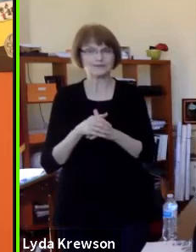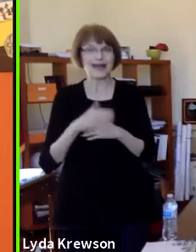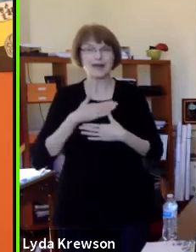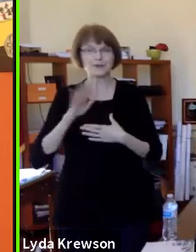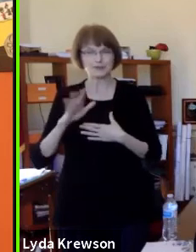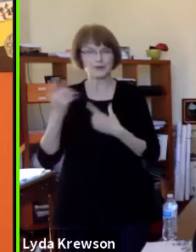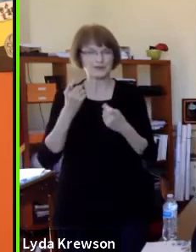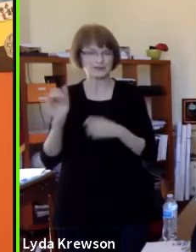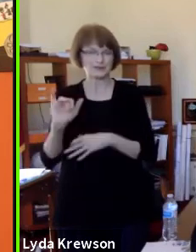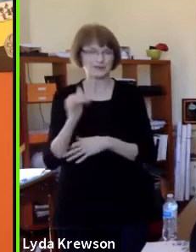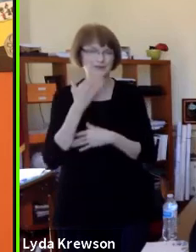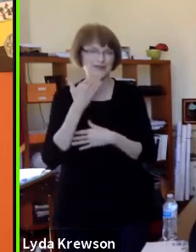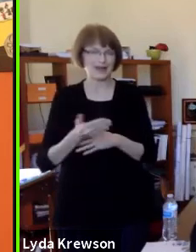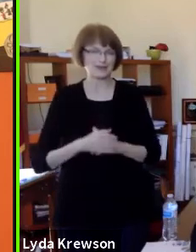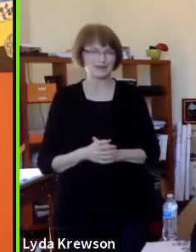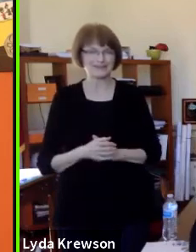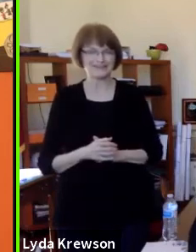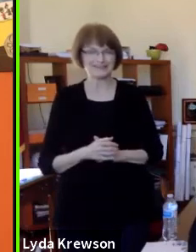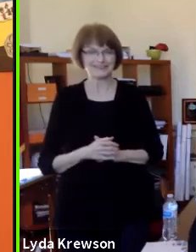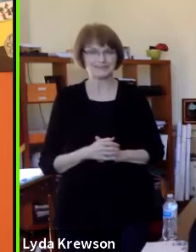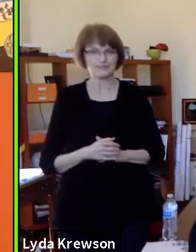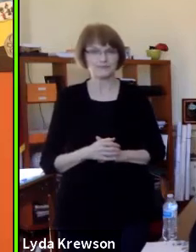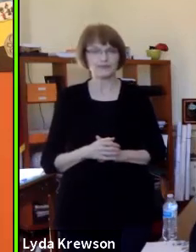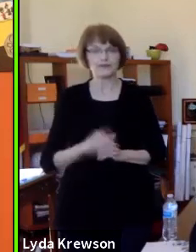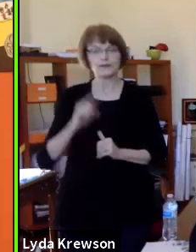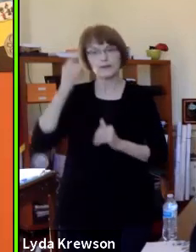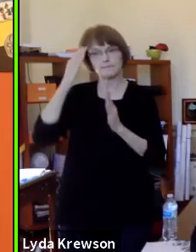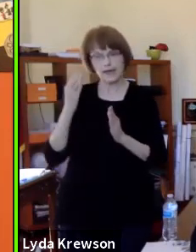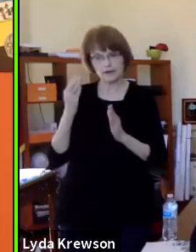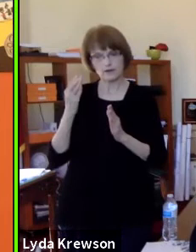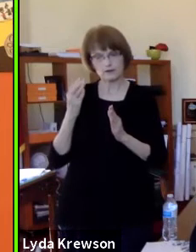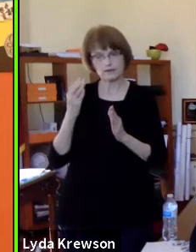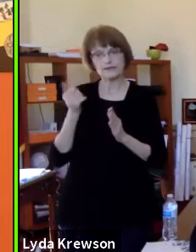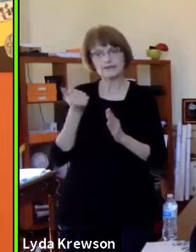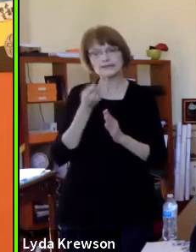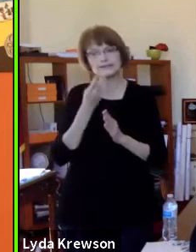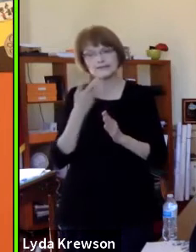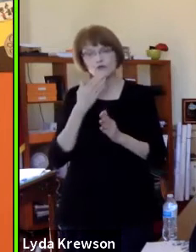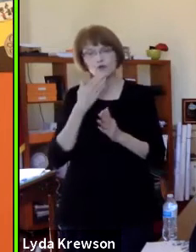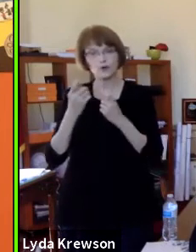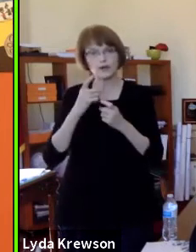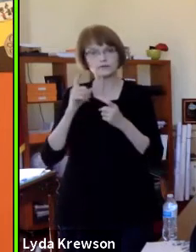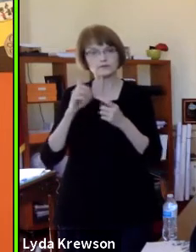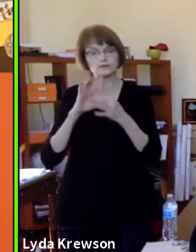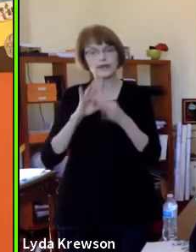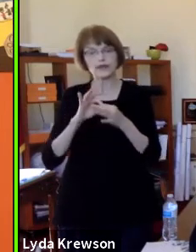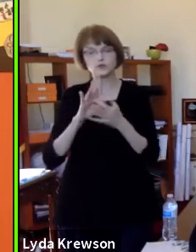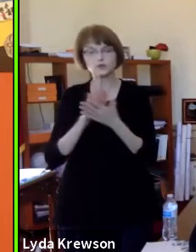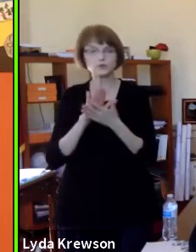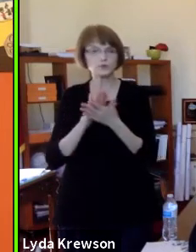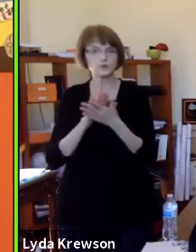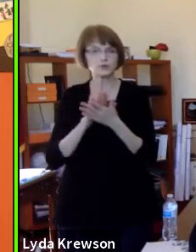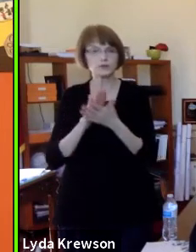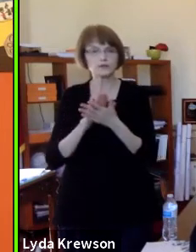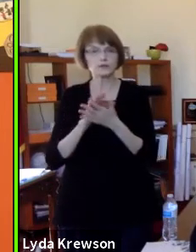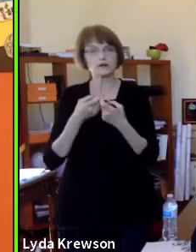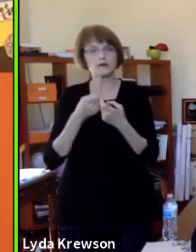too. Okay, go. Mayor, there are some good questions about schools, like this one from